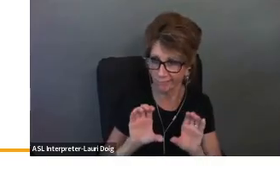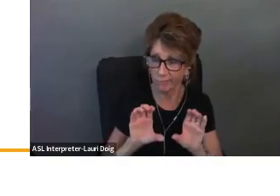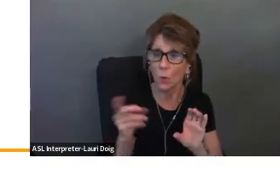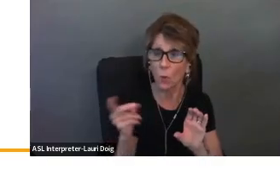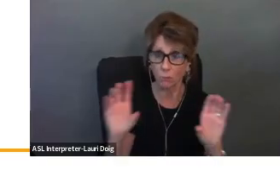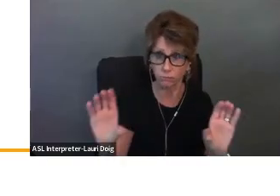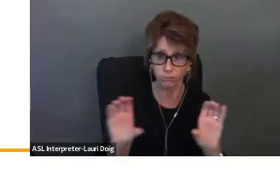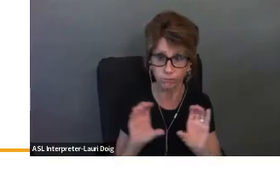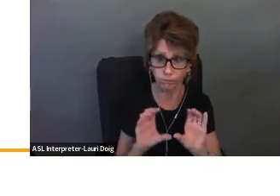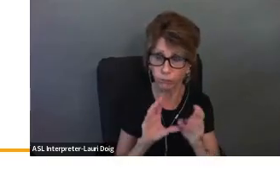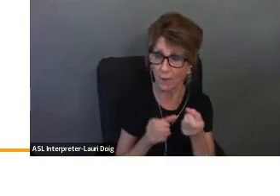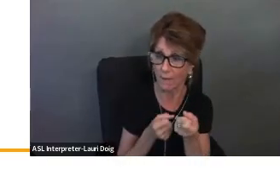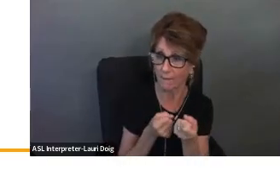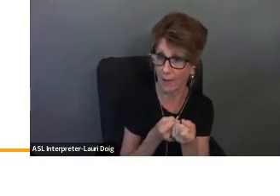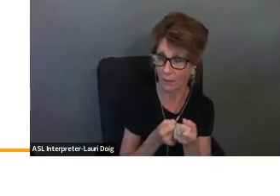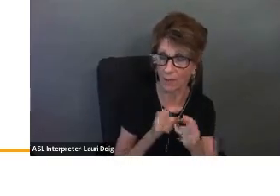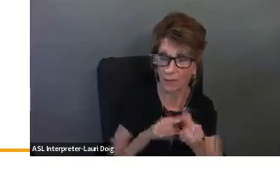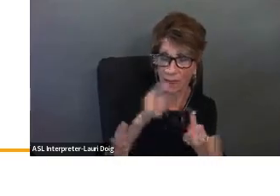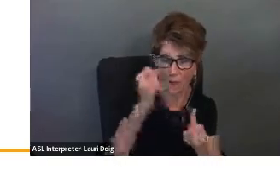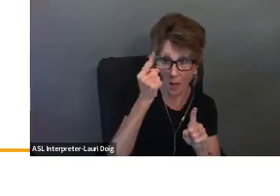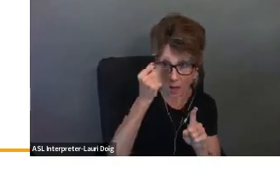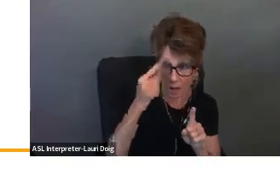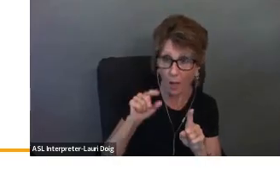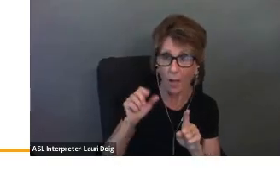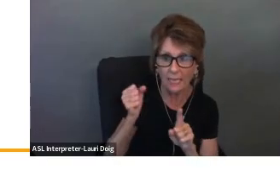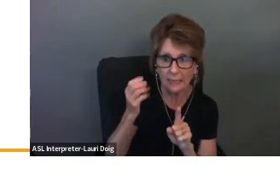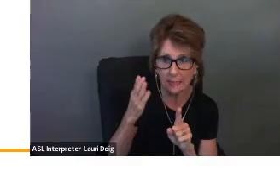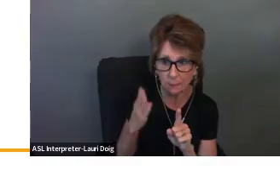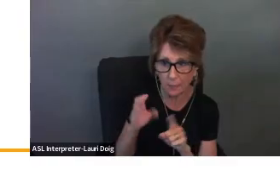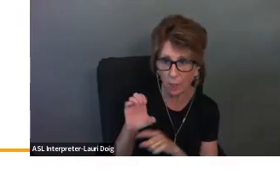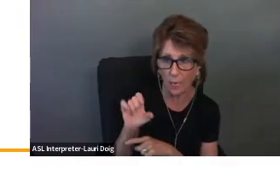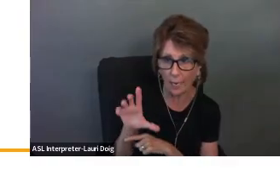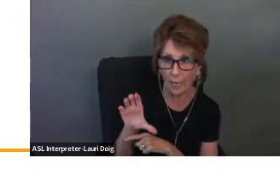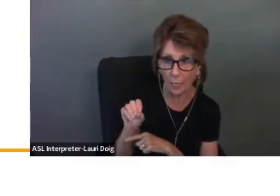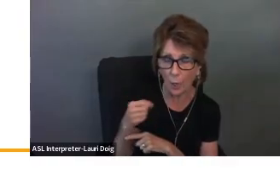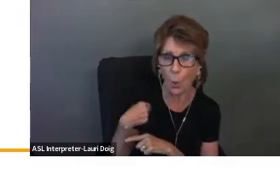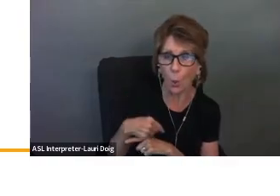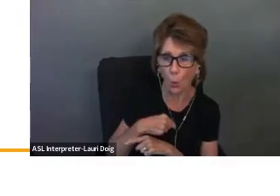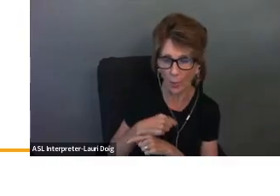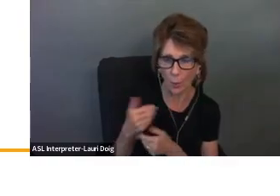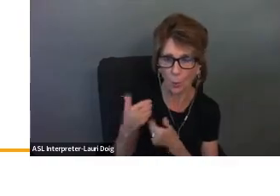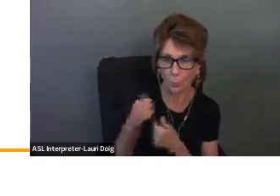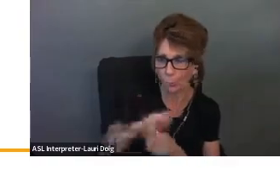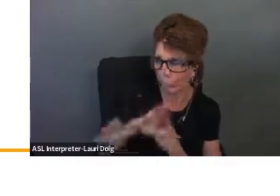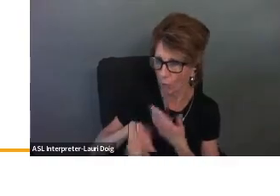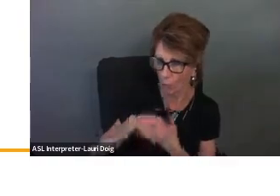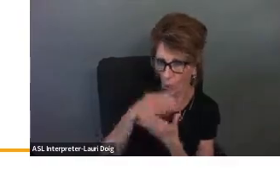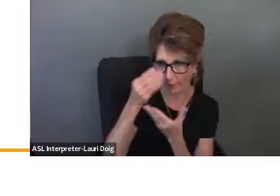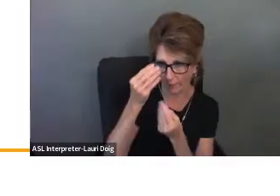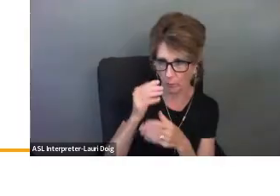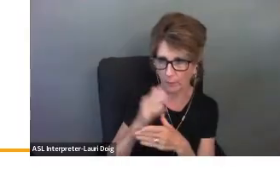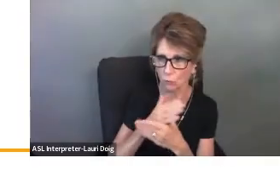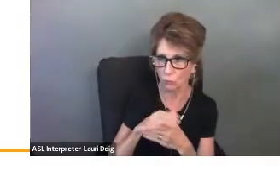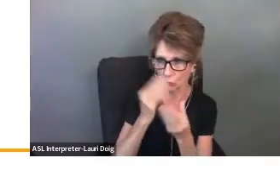Department of Justice, the speakers and CLEO are solely responsible for all the content which is shared today.